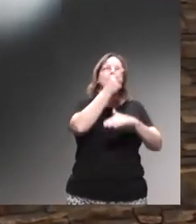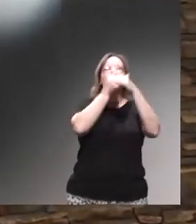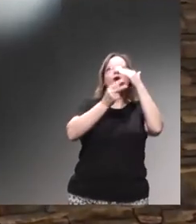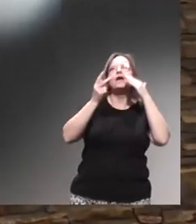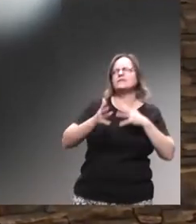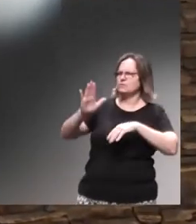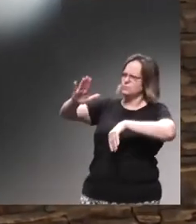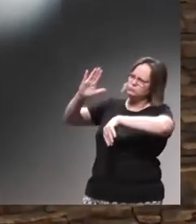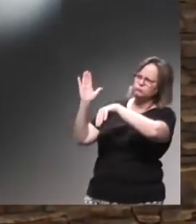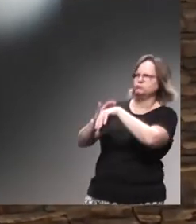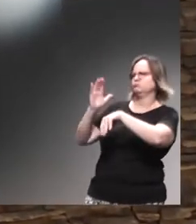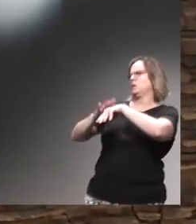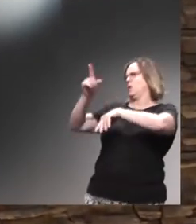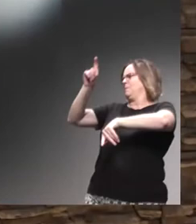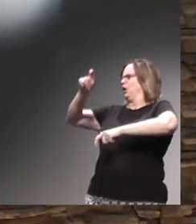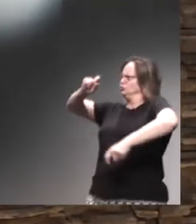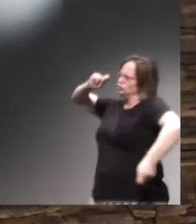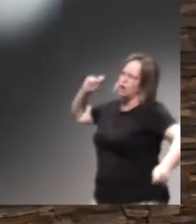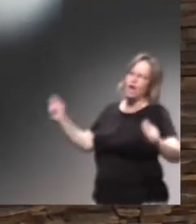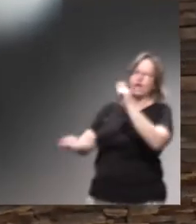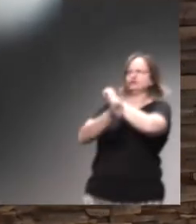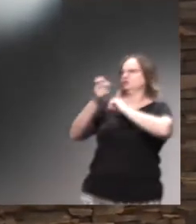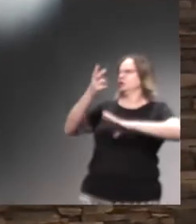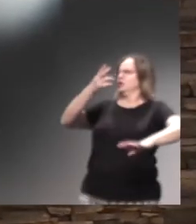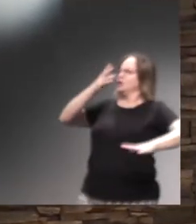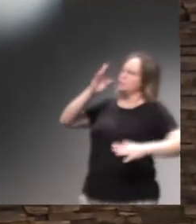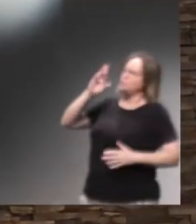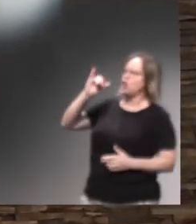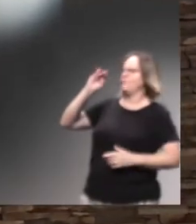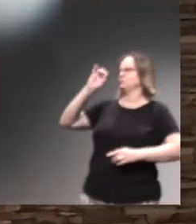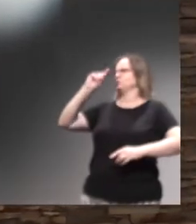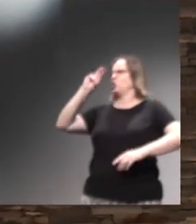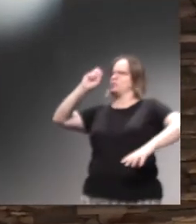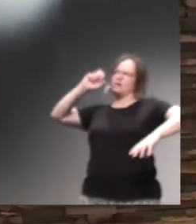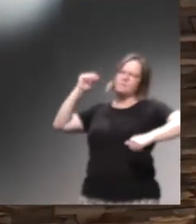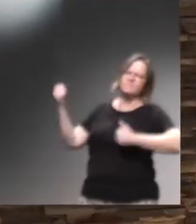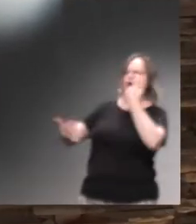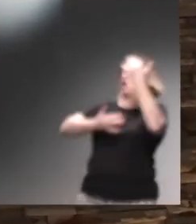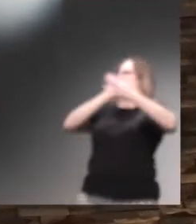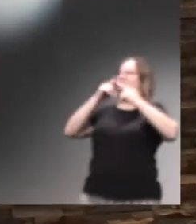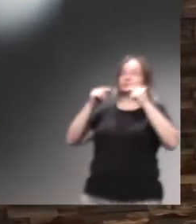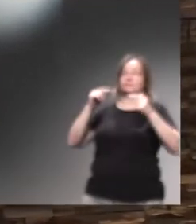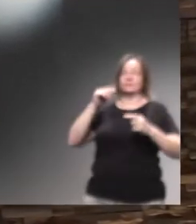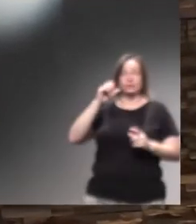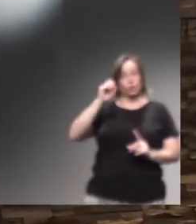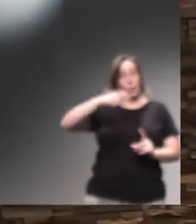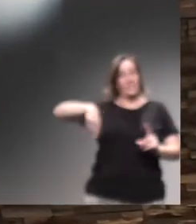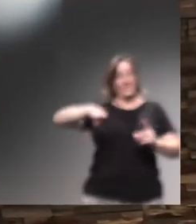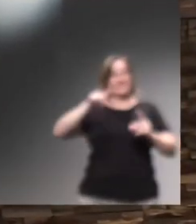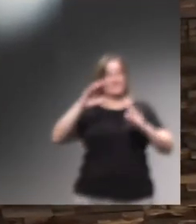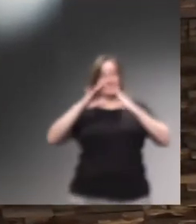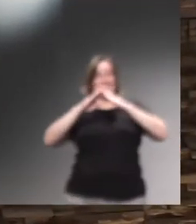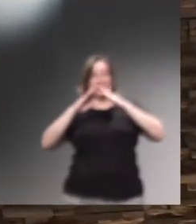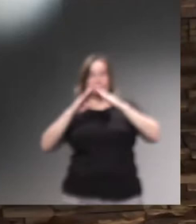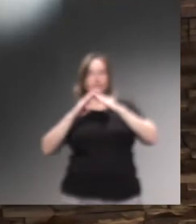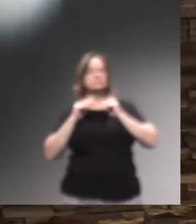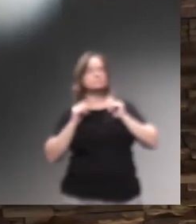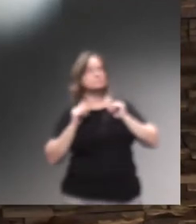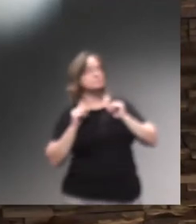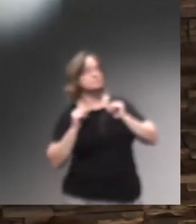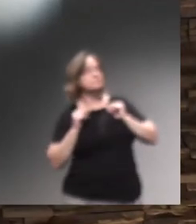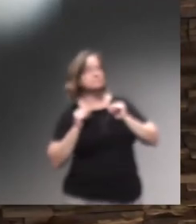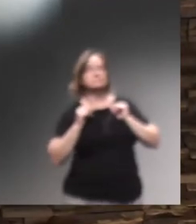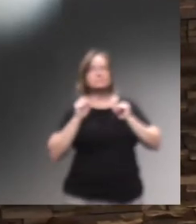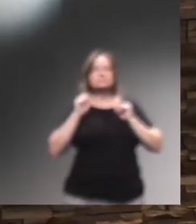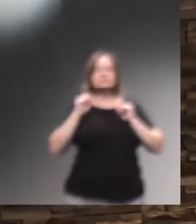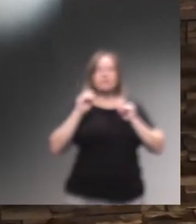comes. And so they were a little reluctant to let Samuel in because, you know, this hasn't changed in thousands of years. If we ignore the